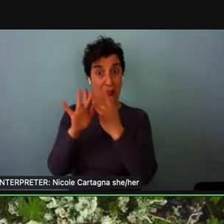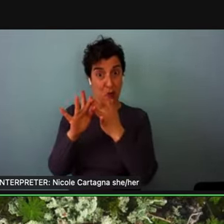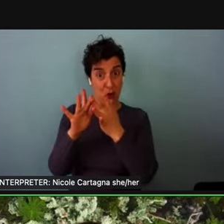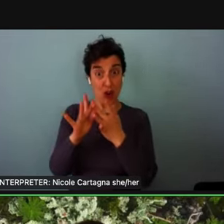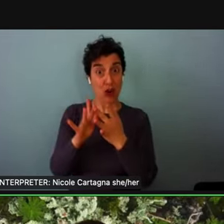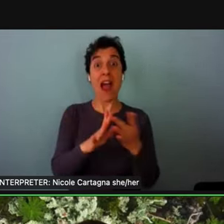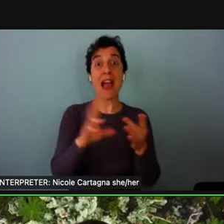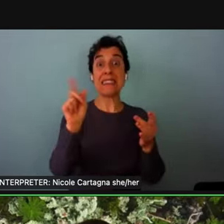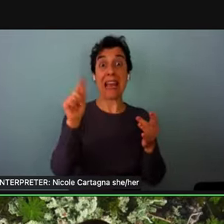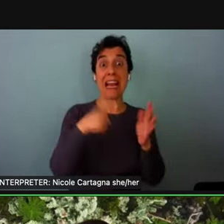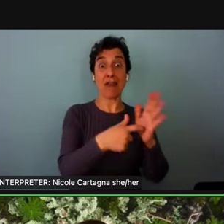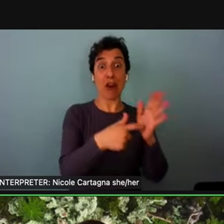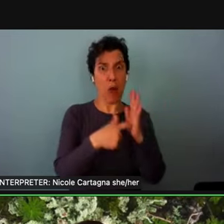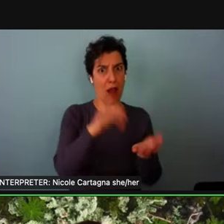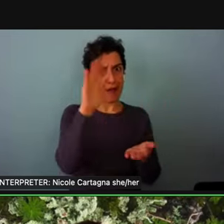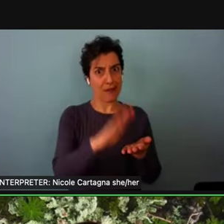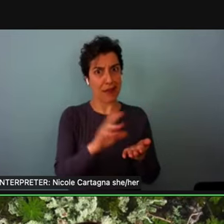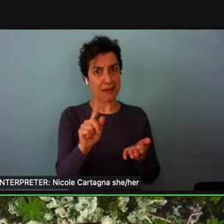than previous studies.